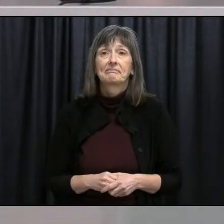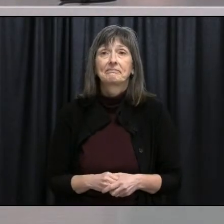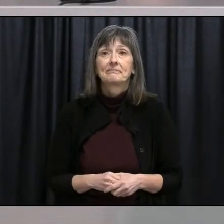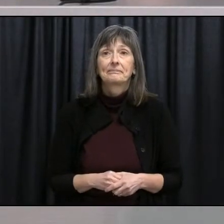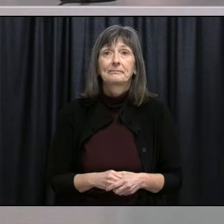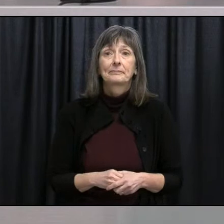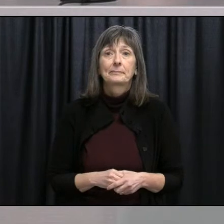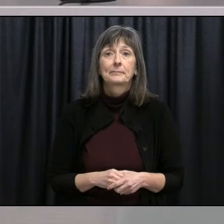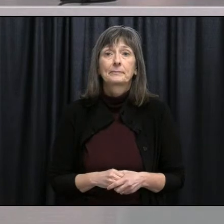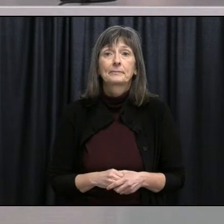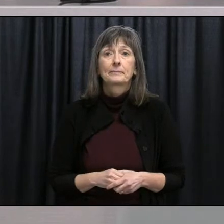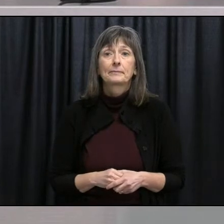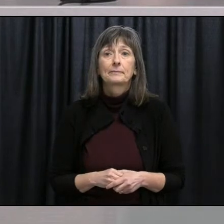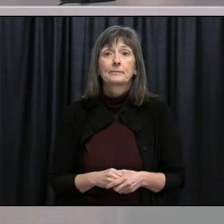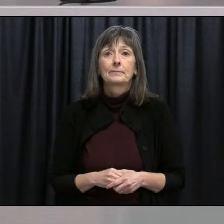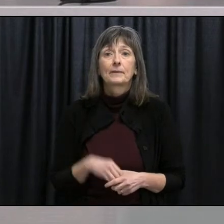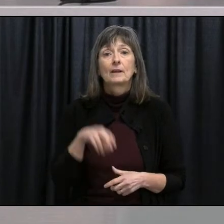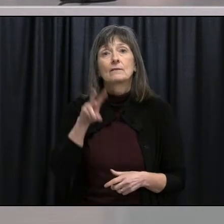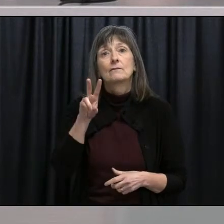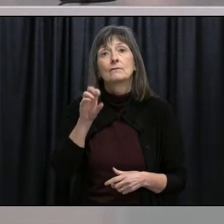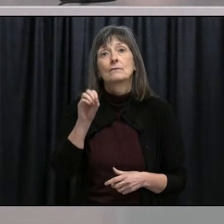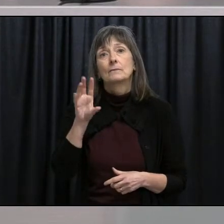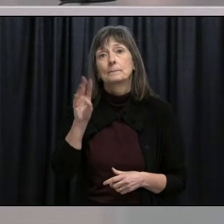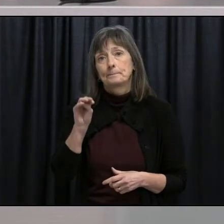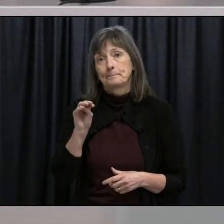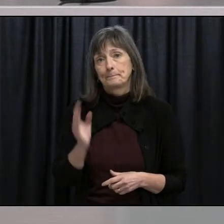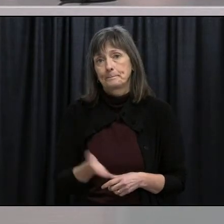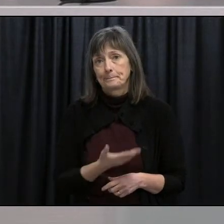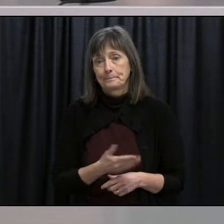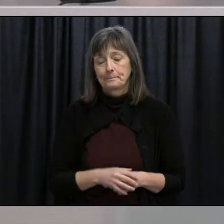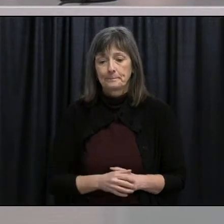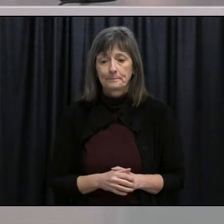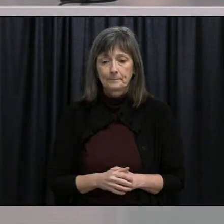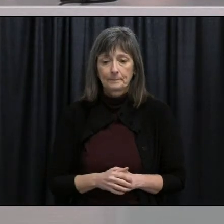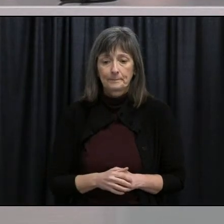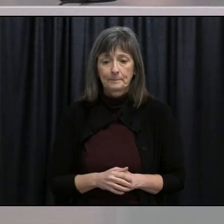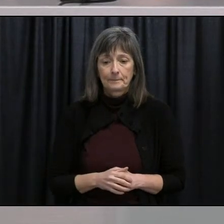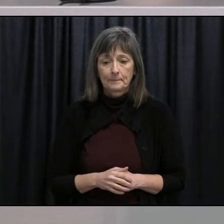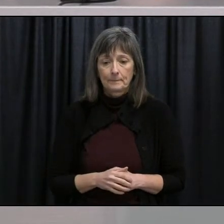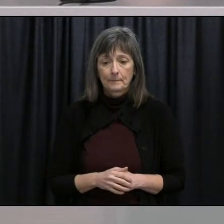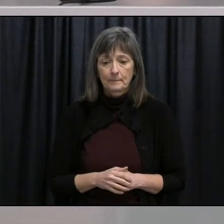Our next questions are from Richard Duggan with VOCM. Please go ahead.